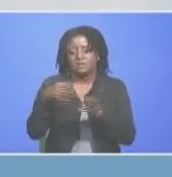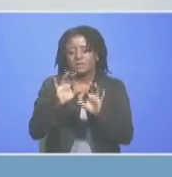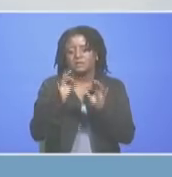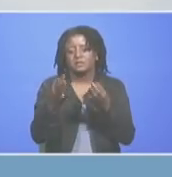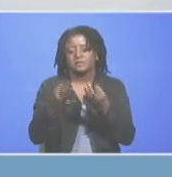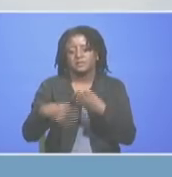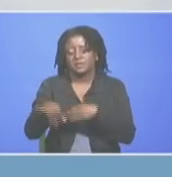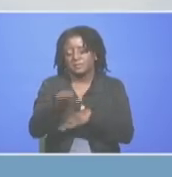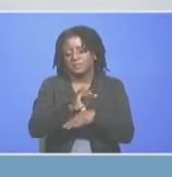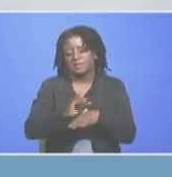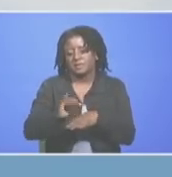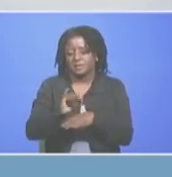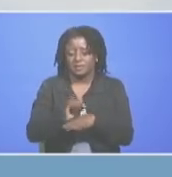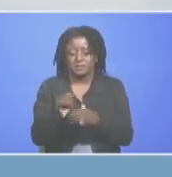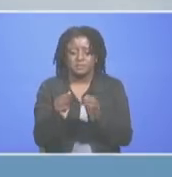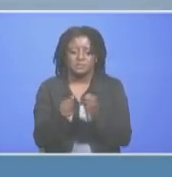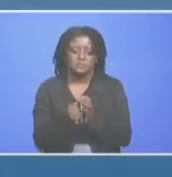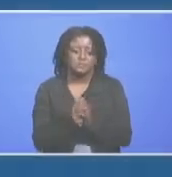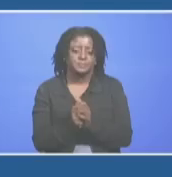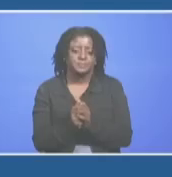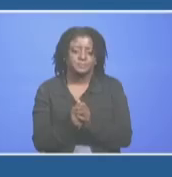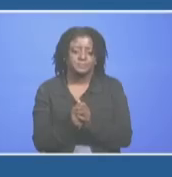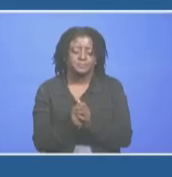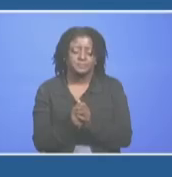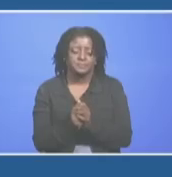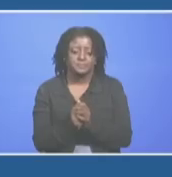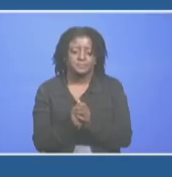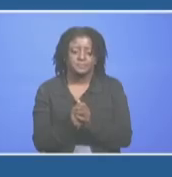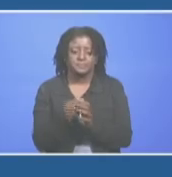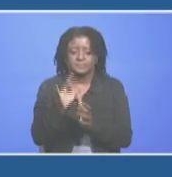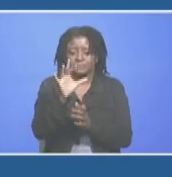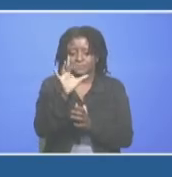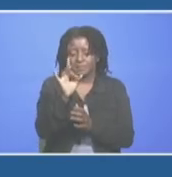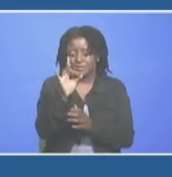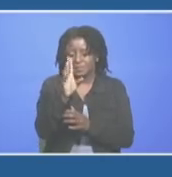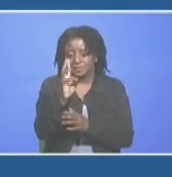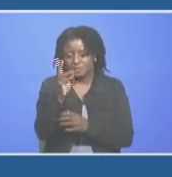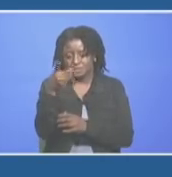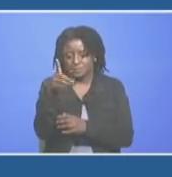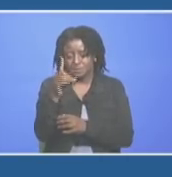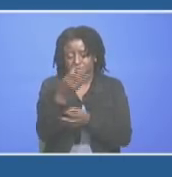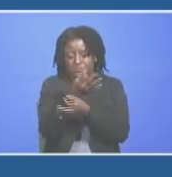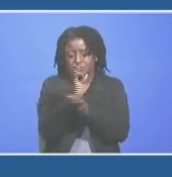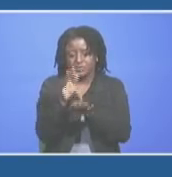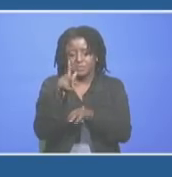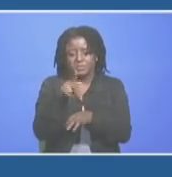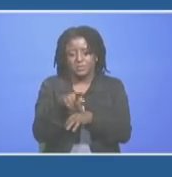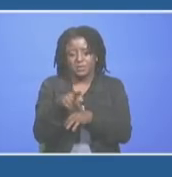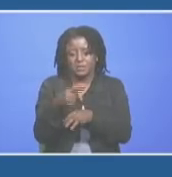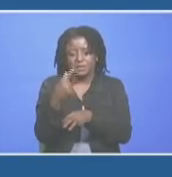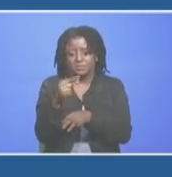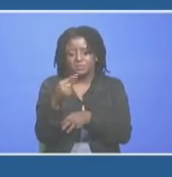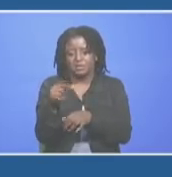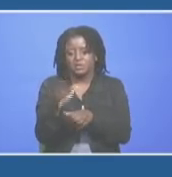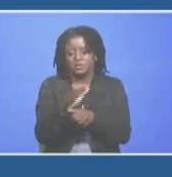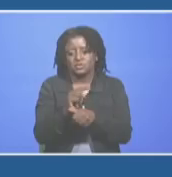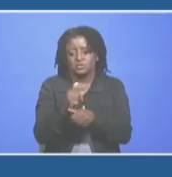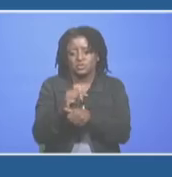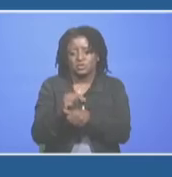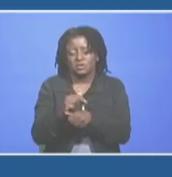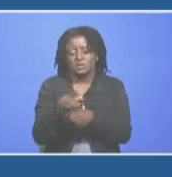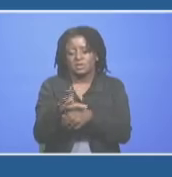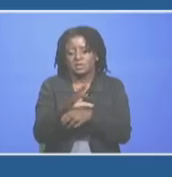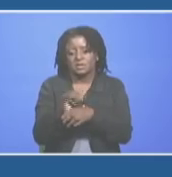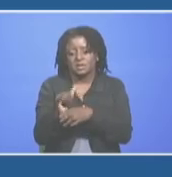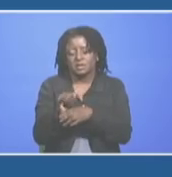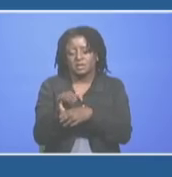to you by Family Guardian Insurance Company. We're protecting you. 86 in Freeport, Grand Bahama, Greenville, Keenabaco, also Marsh, Ababaco